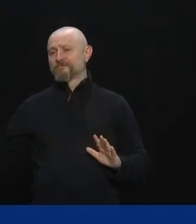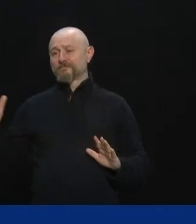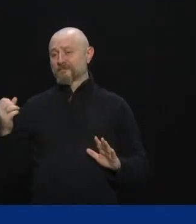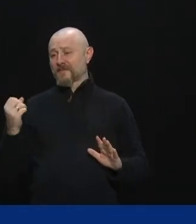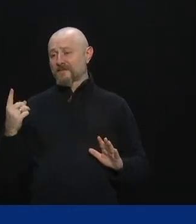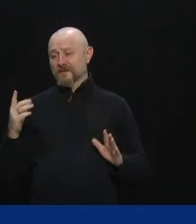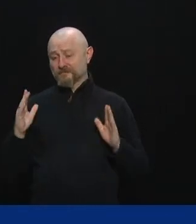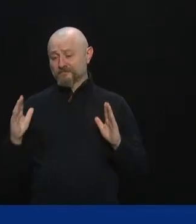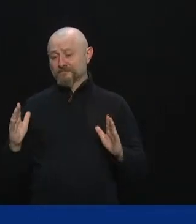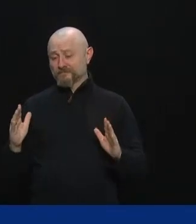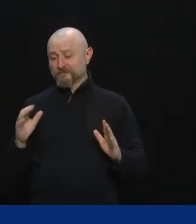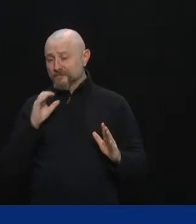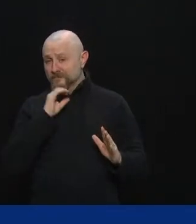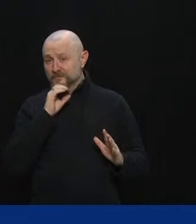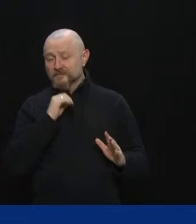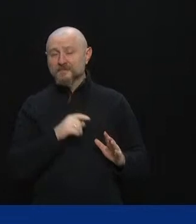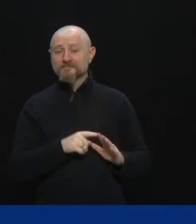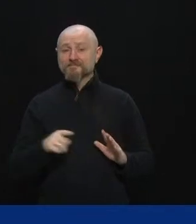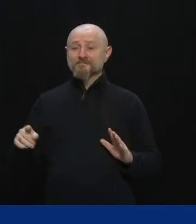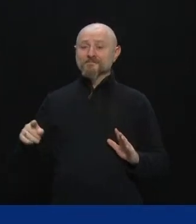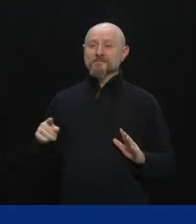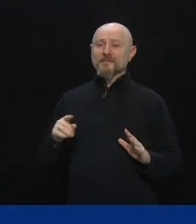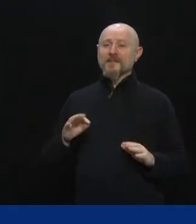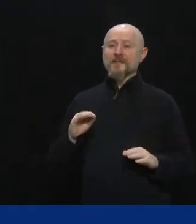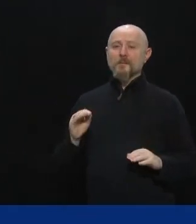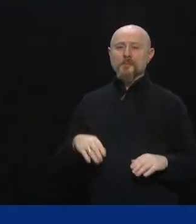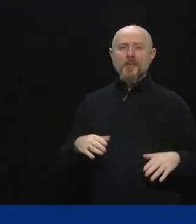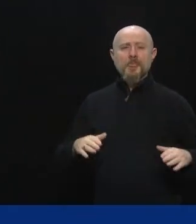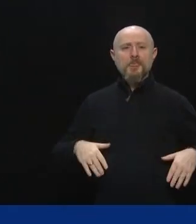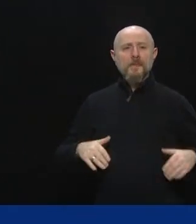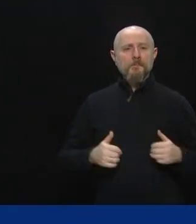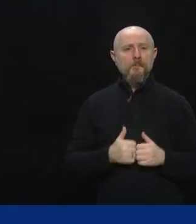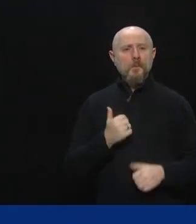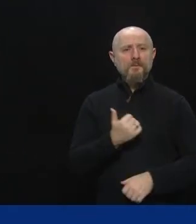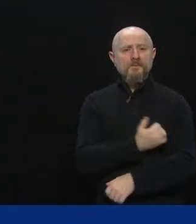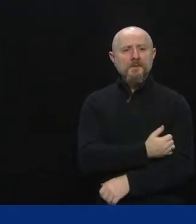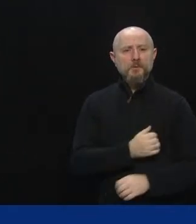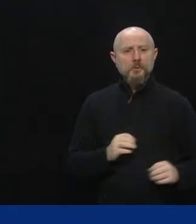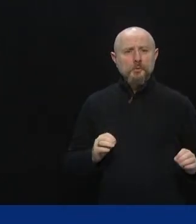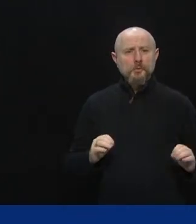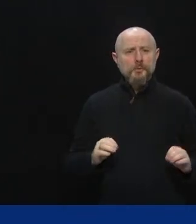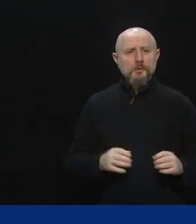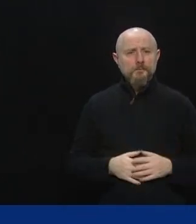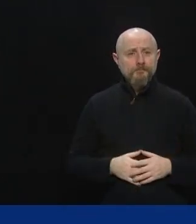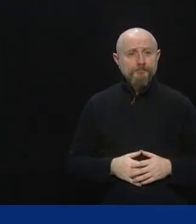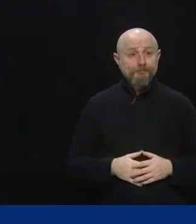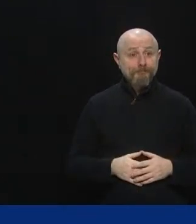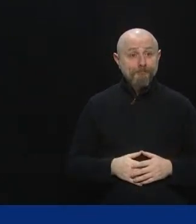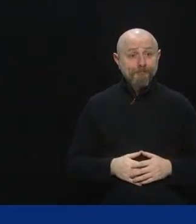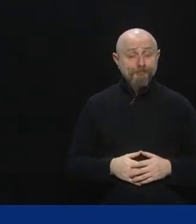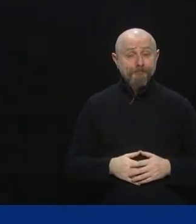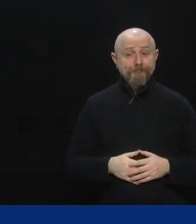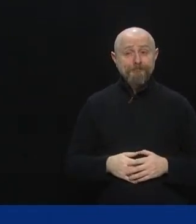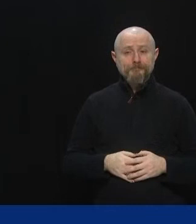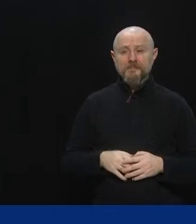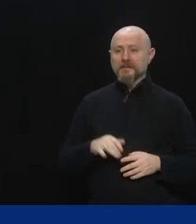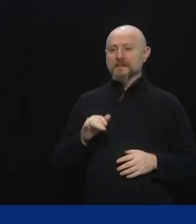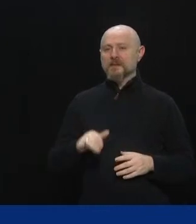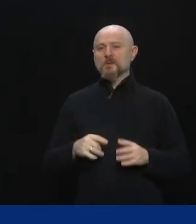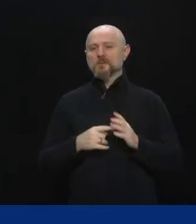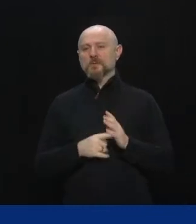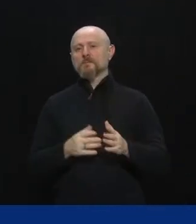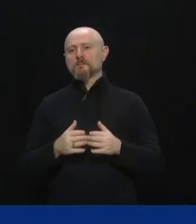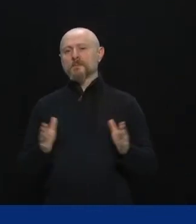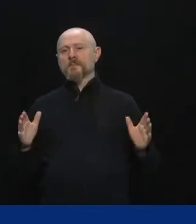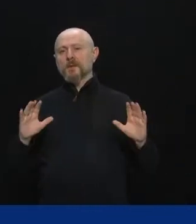11-year-olds, have not been vaccinated. That needs to change. And it reflects a general population in which about